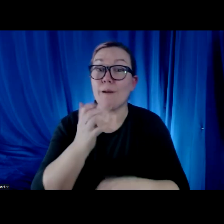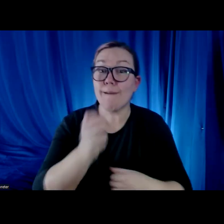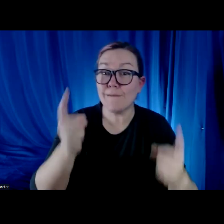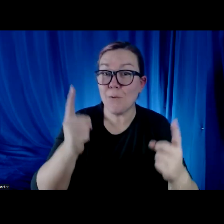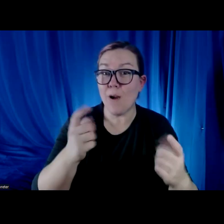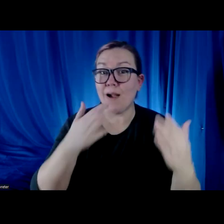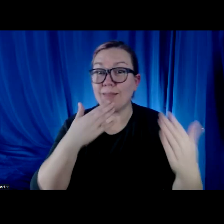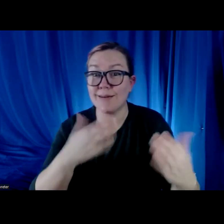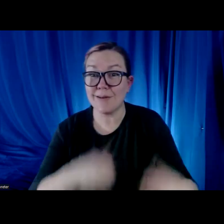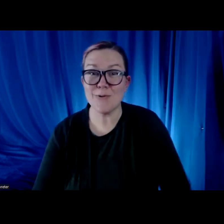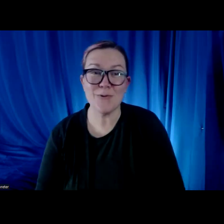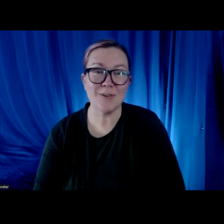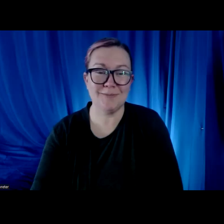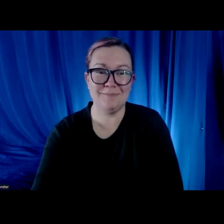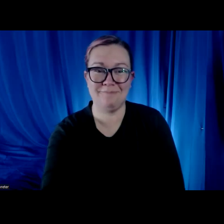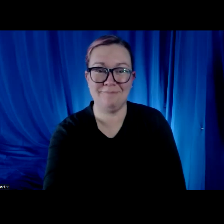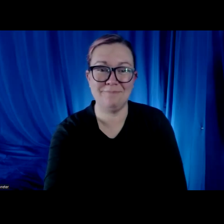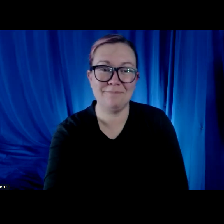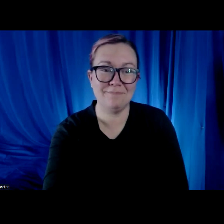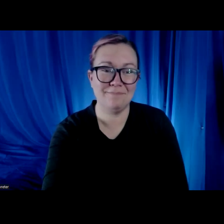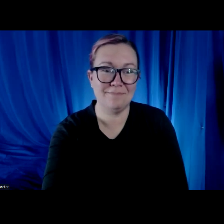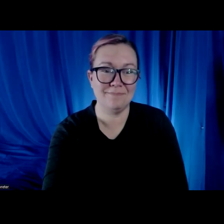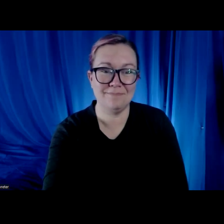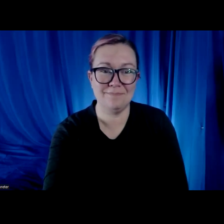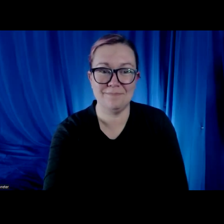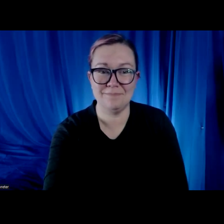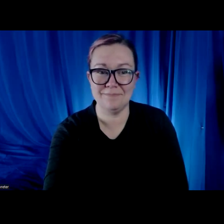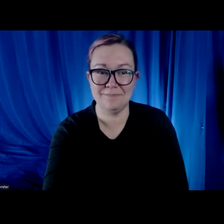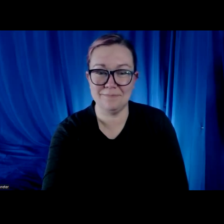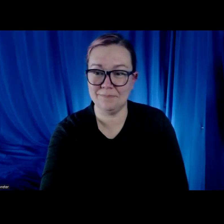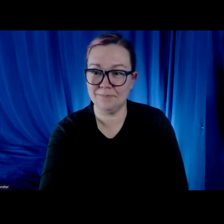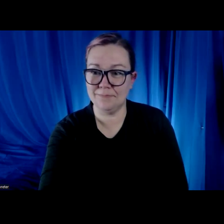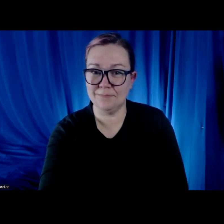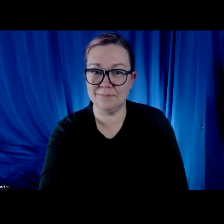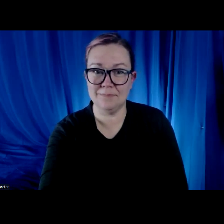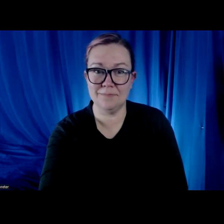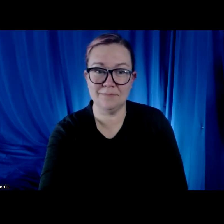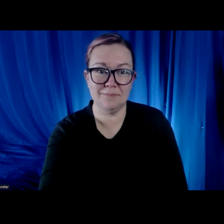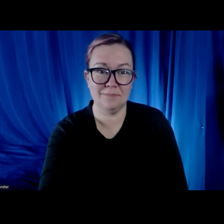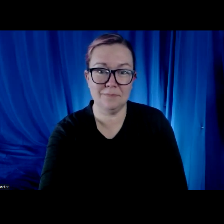All right, thank you. Thank you.